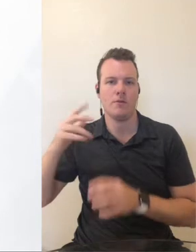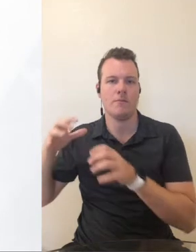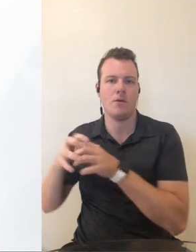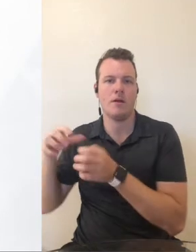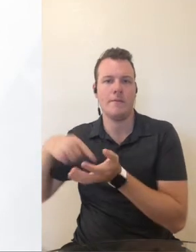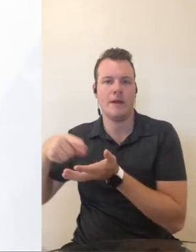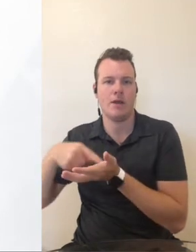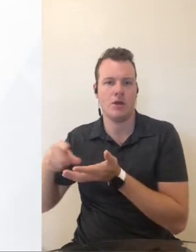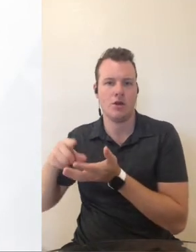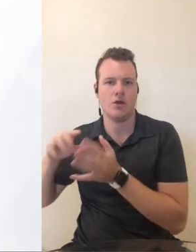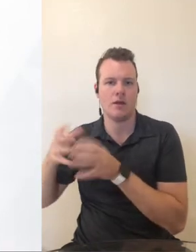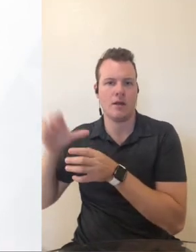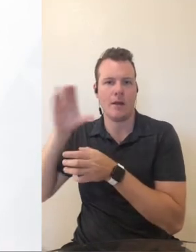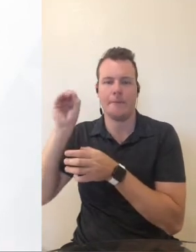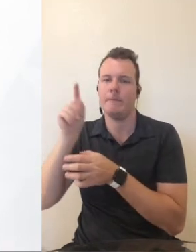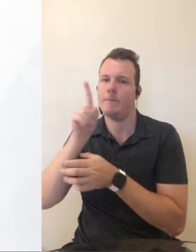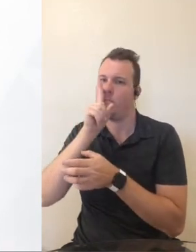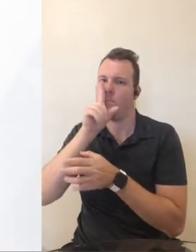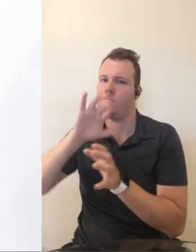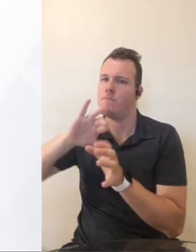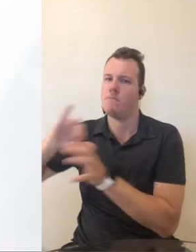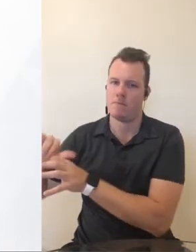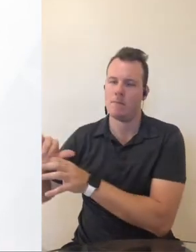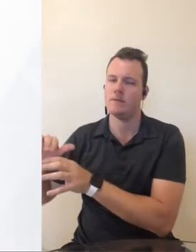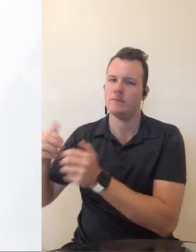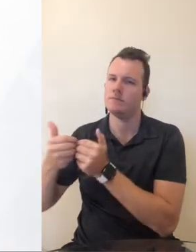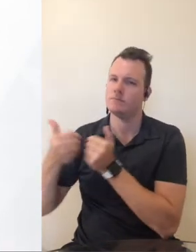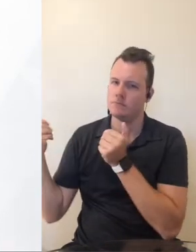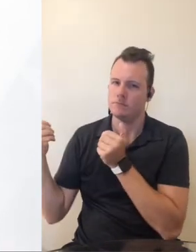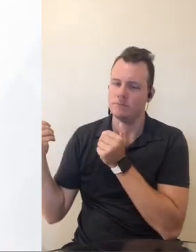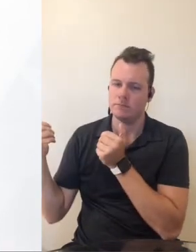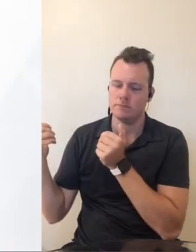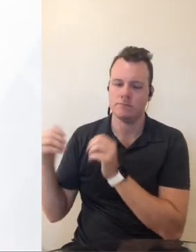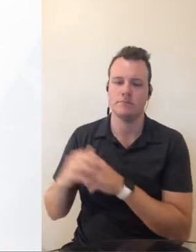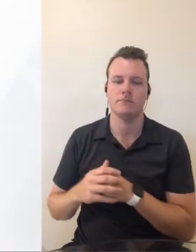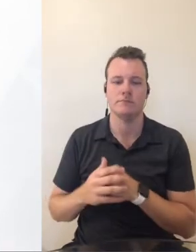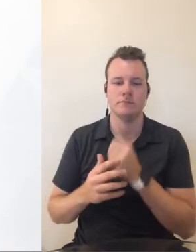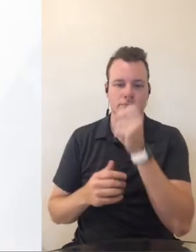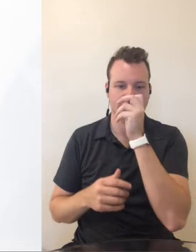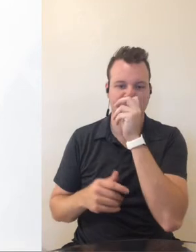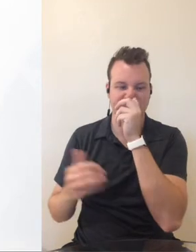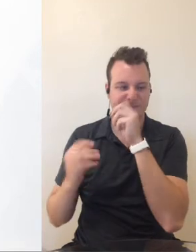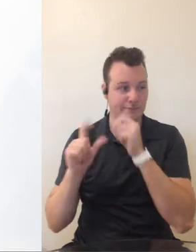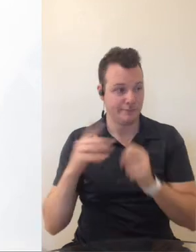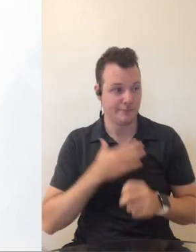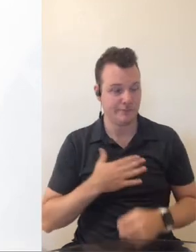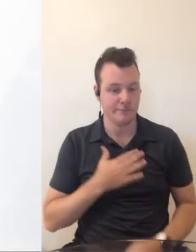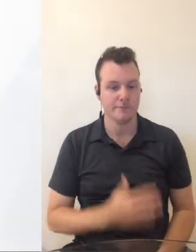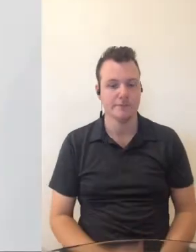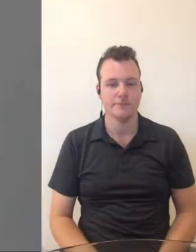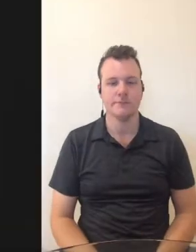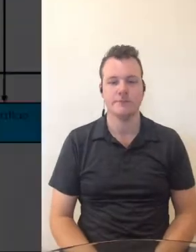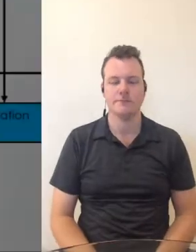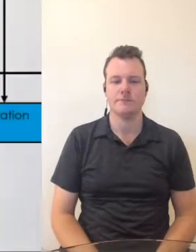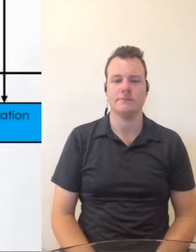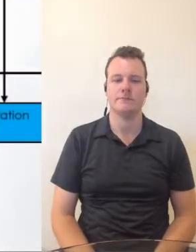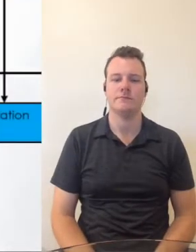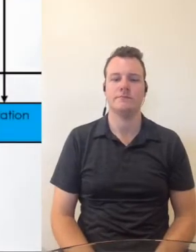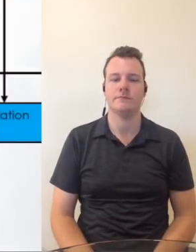payers. That's a whole different conversation. So we need to keep those two separate. Next slide, please.